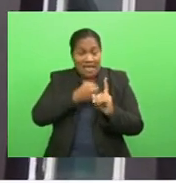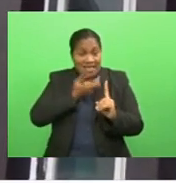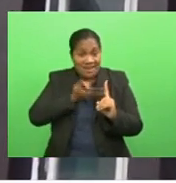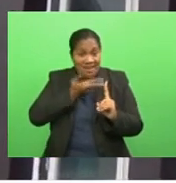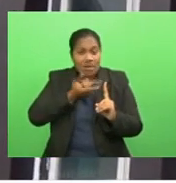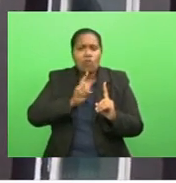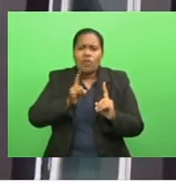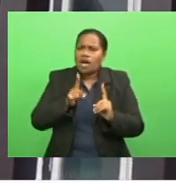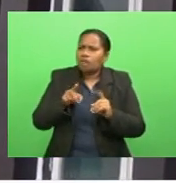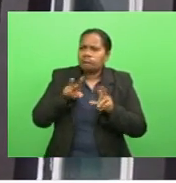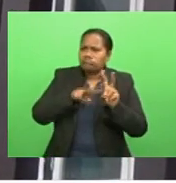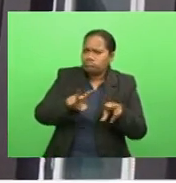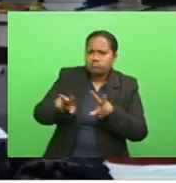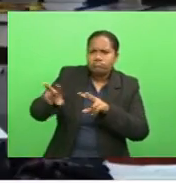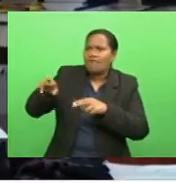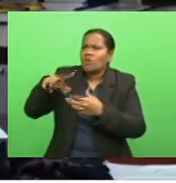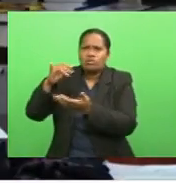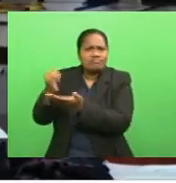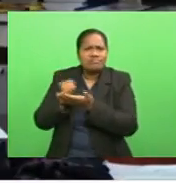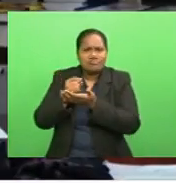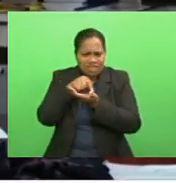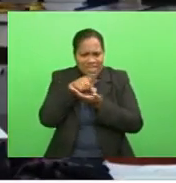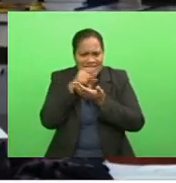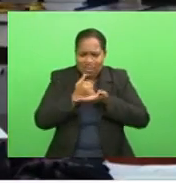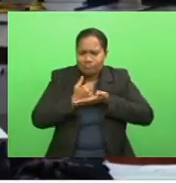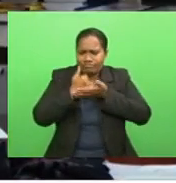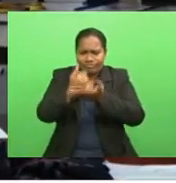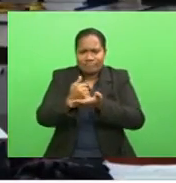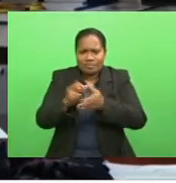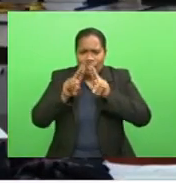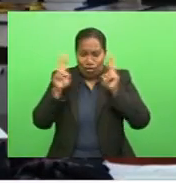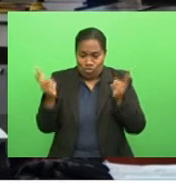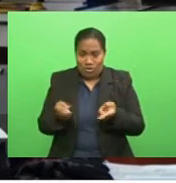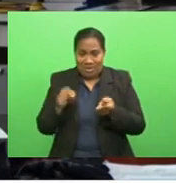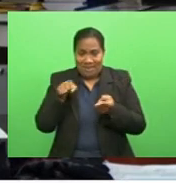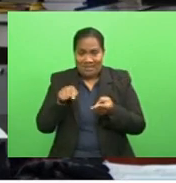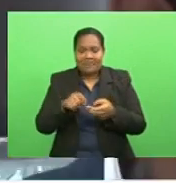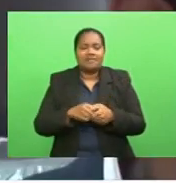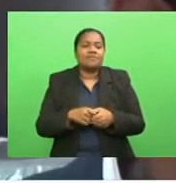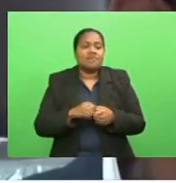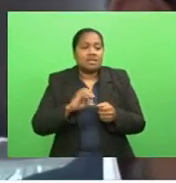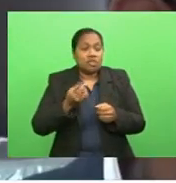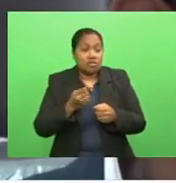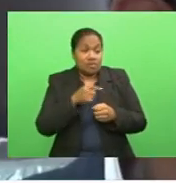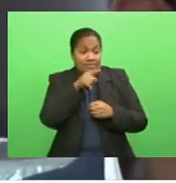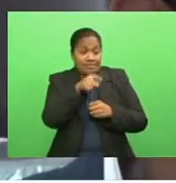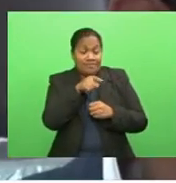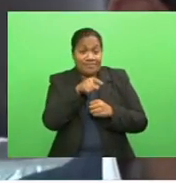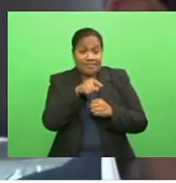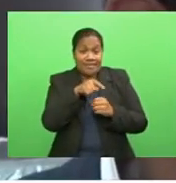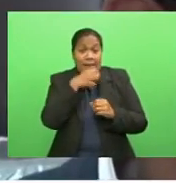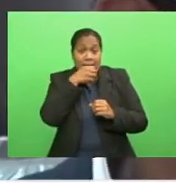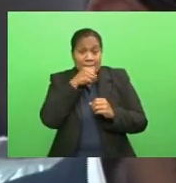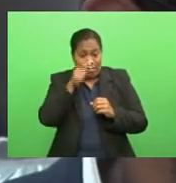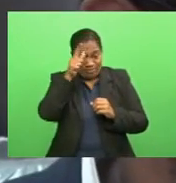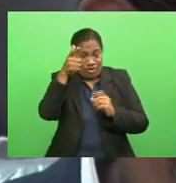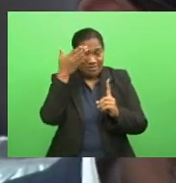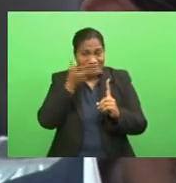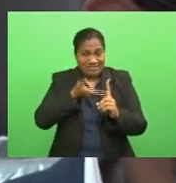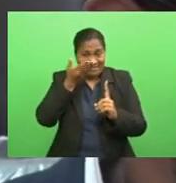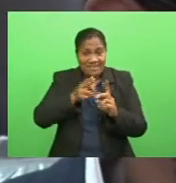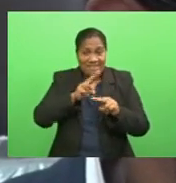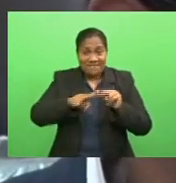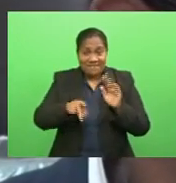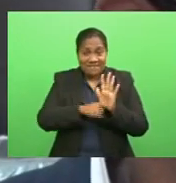income-generating initiative to assist the union. But current FRU Chief Executive John O'Connor says the investor interested in the joint venture with